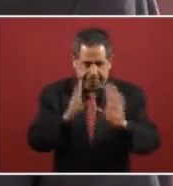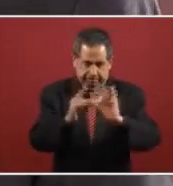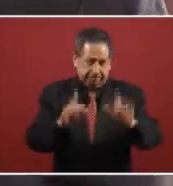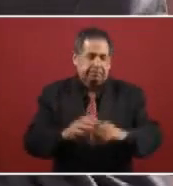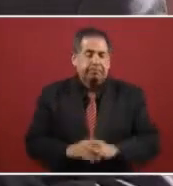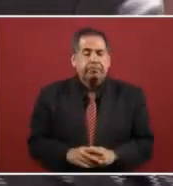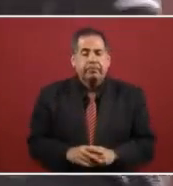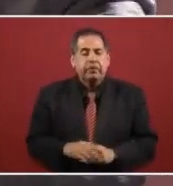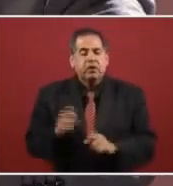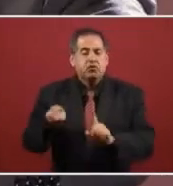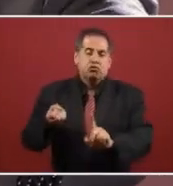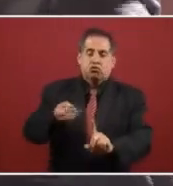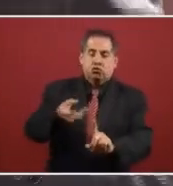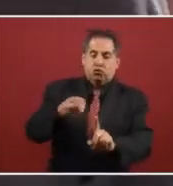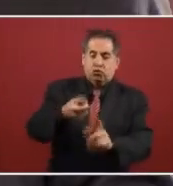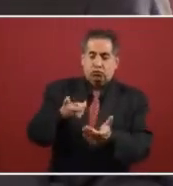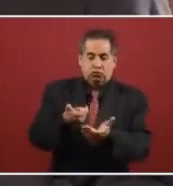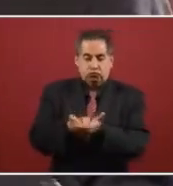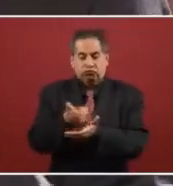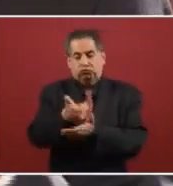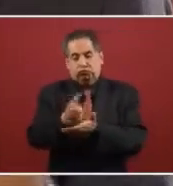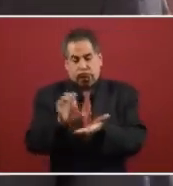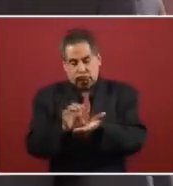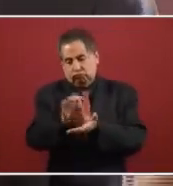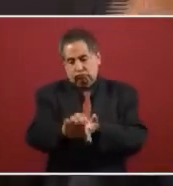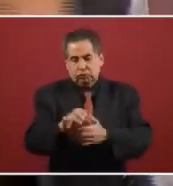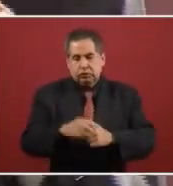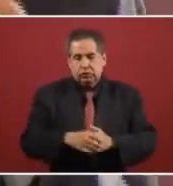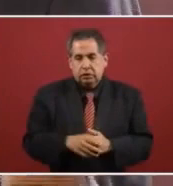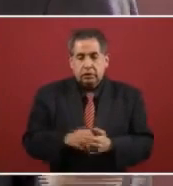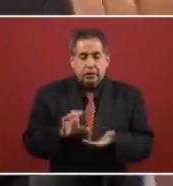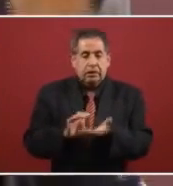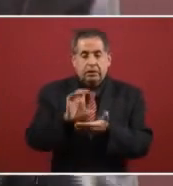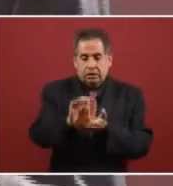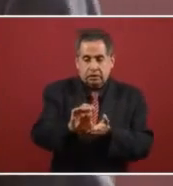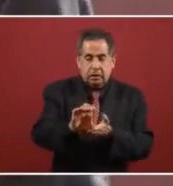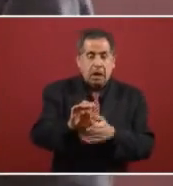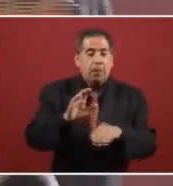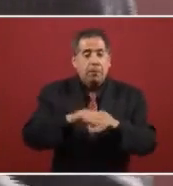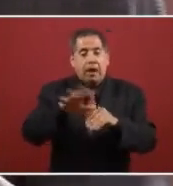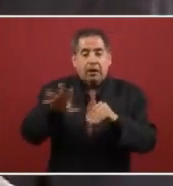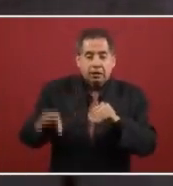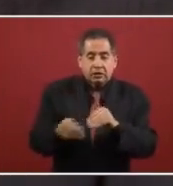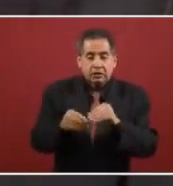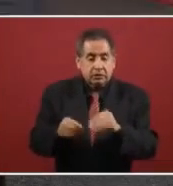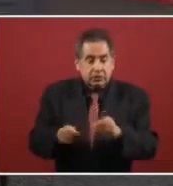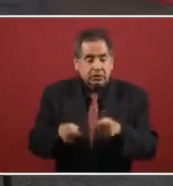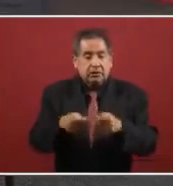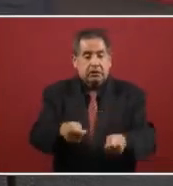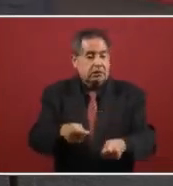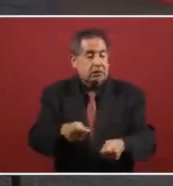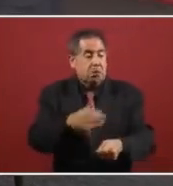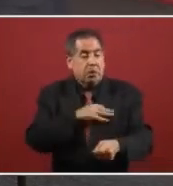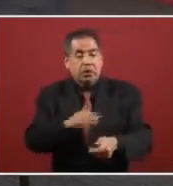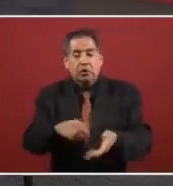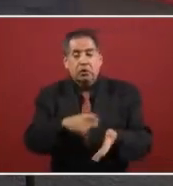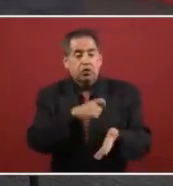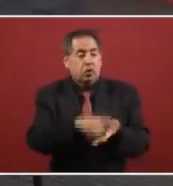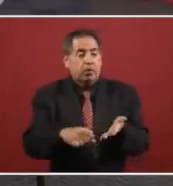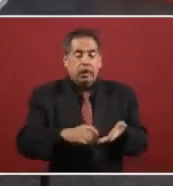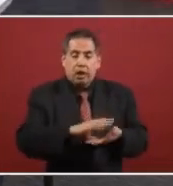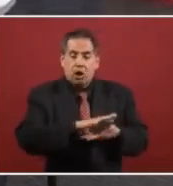I'm just giving you an example. This is what you get, and here's your stimulus, and then with the stimulus you can